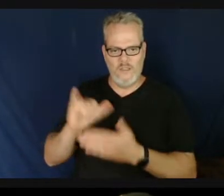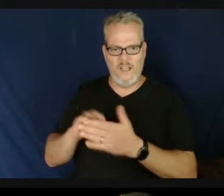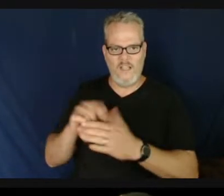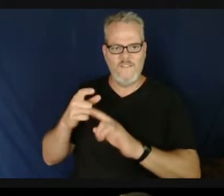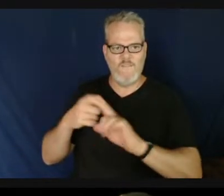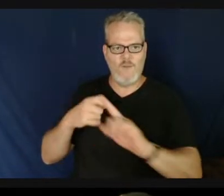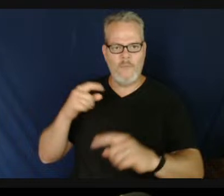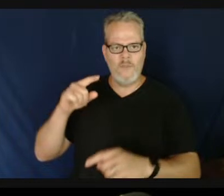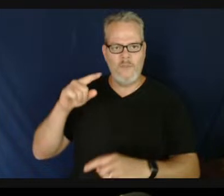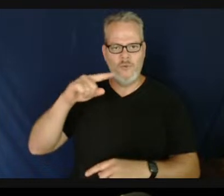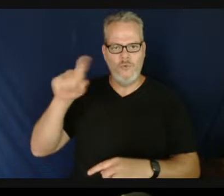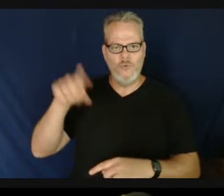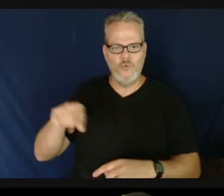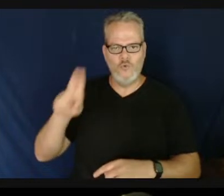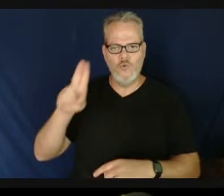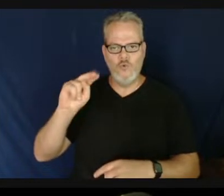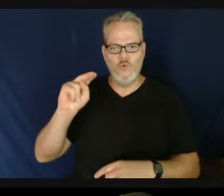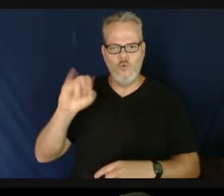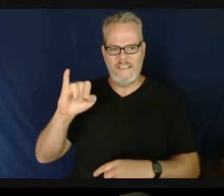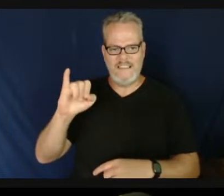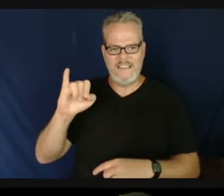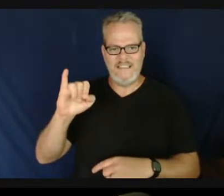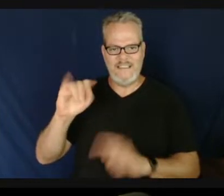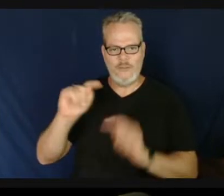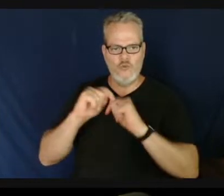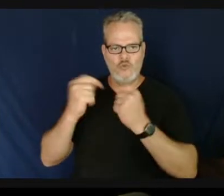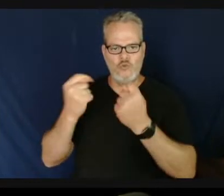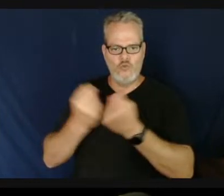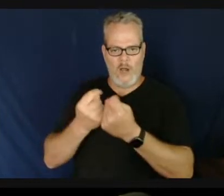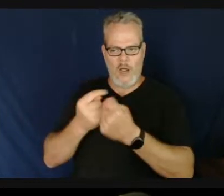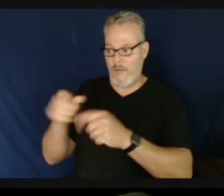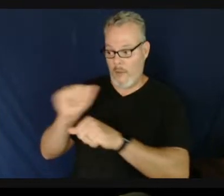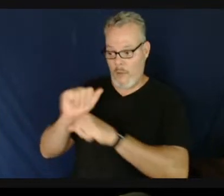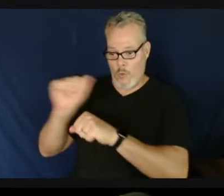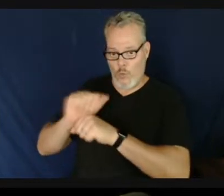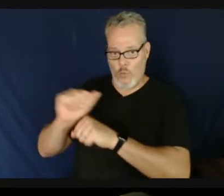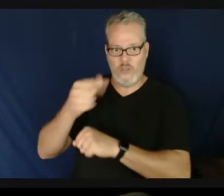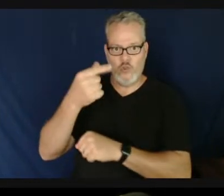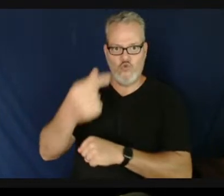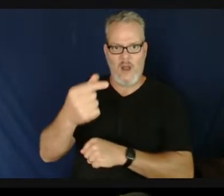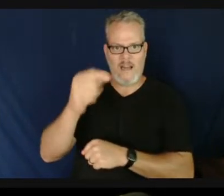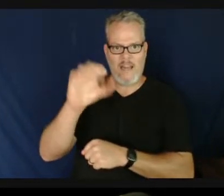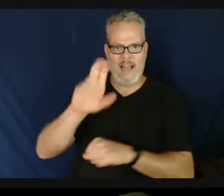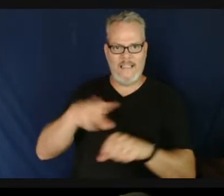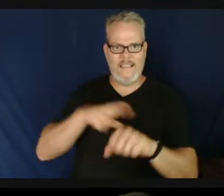artist in residence. Lakin works at Grand Canyon National Park in the cultural